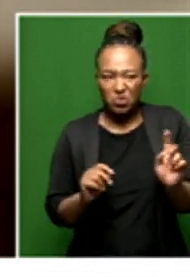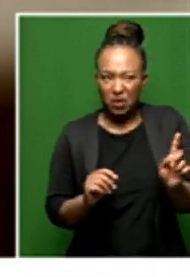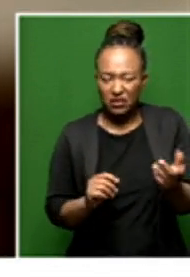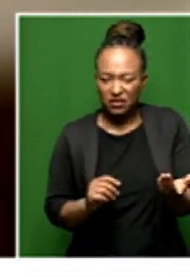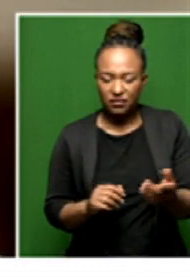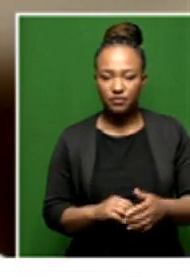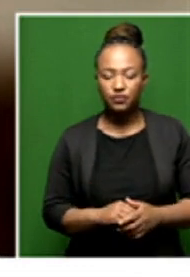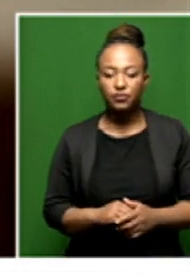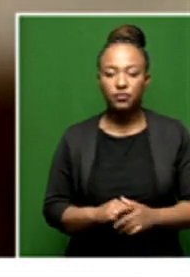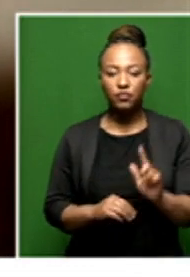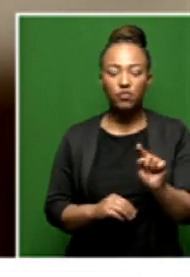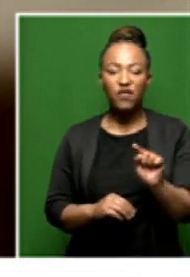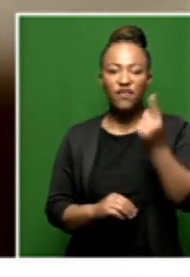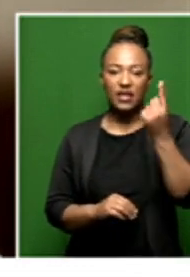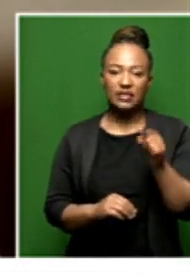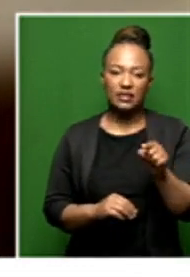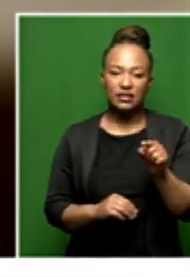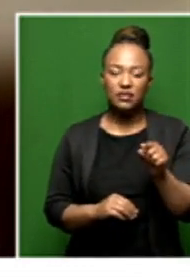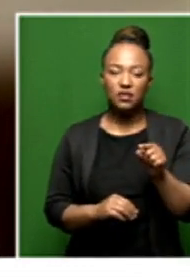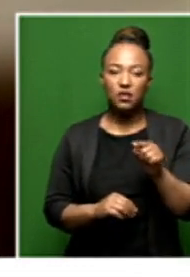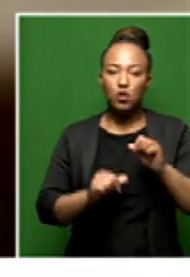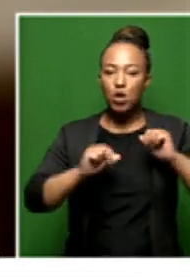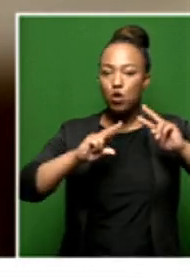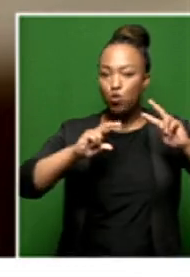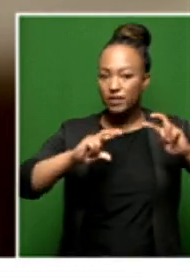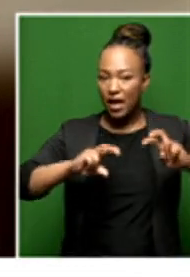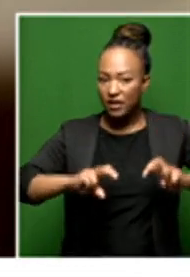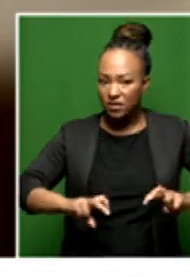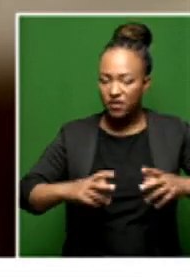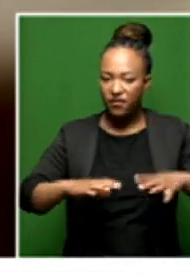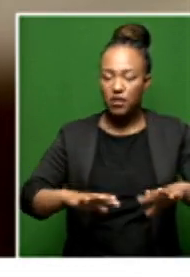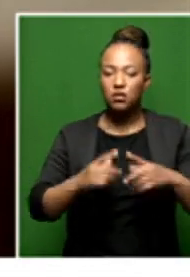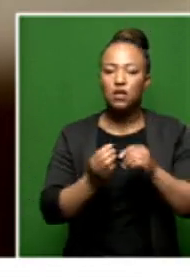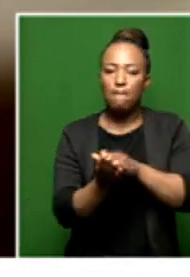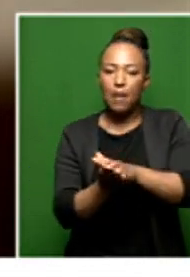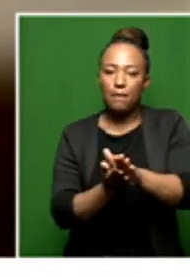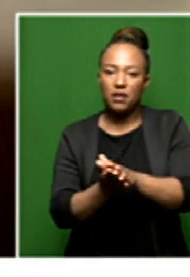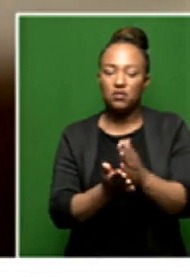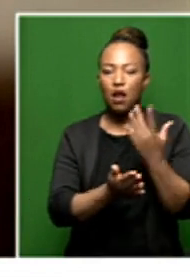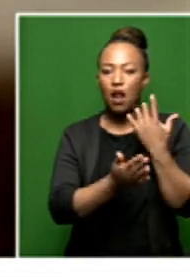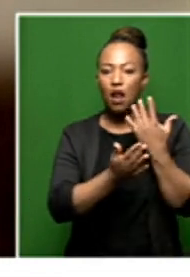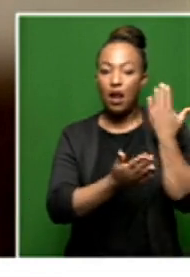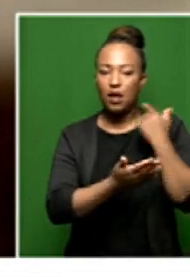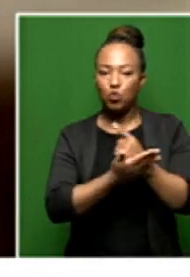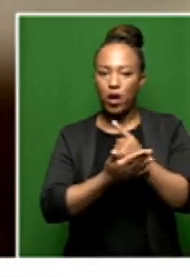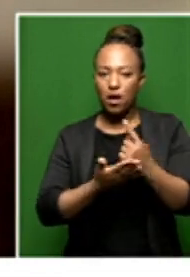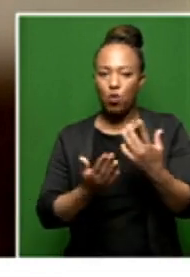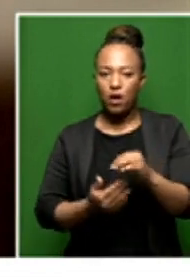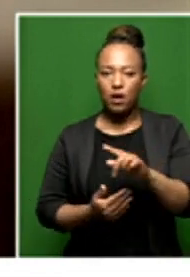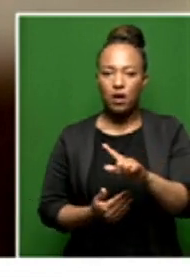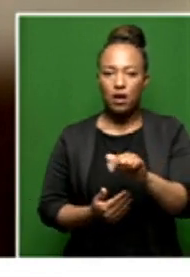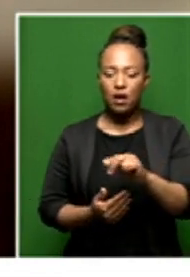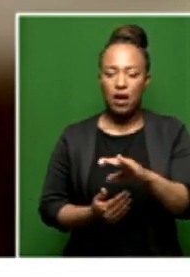about. First off, I want to mention is that the research that we published last week in Lancet Global Health